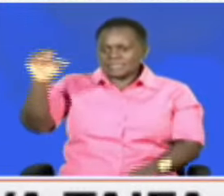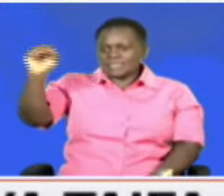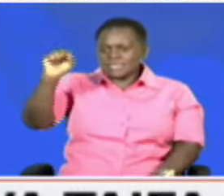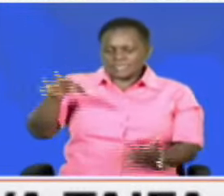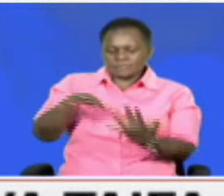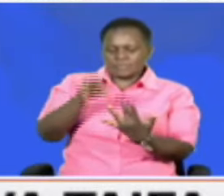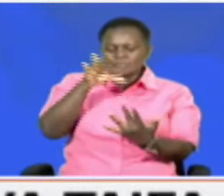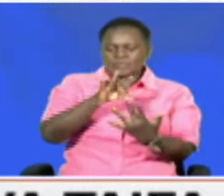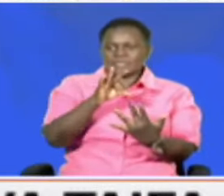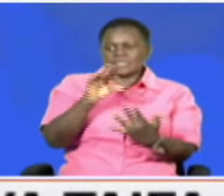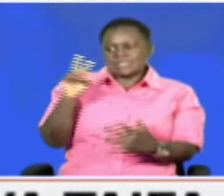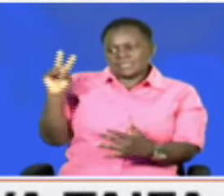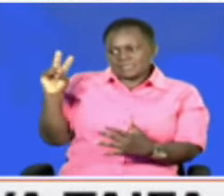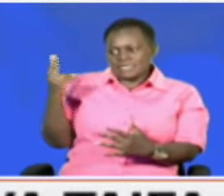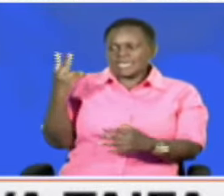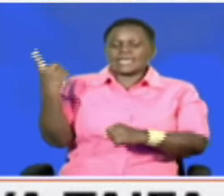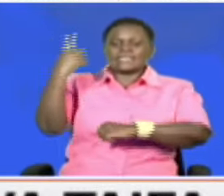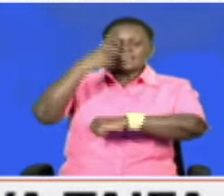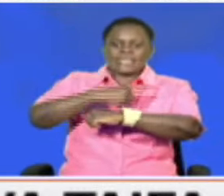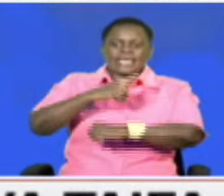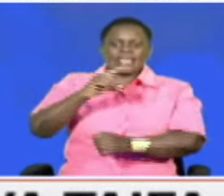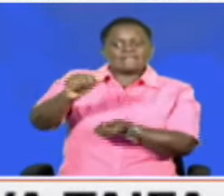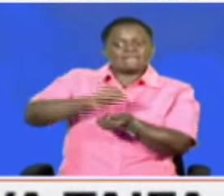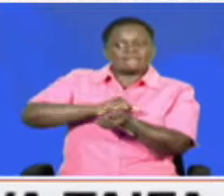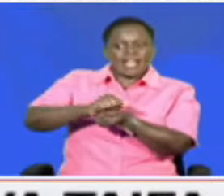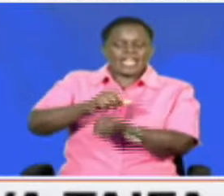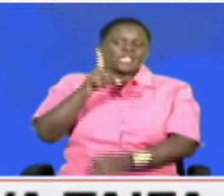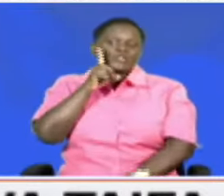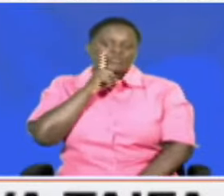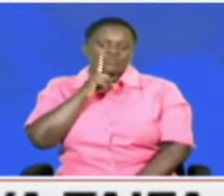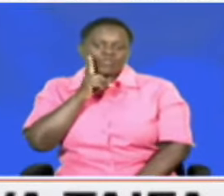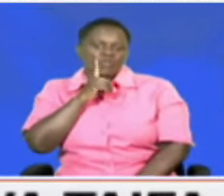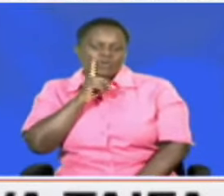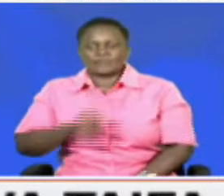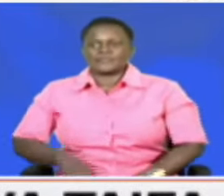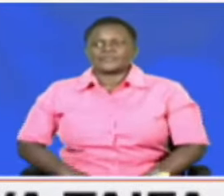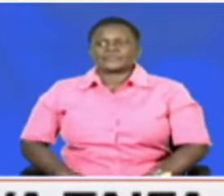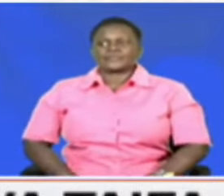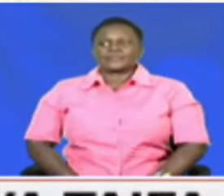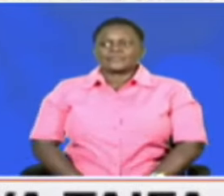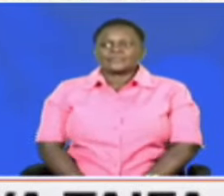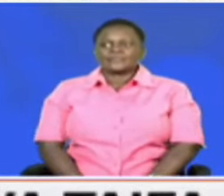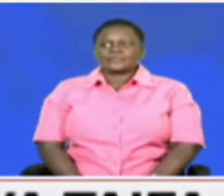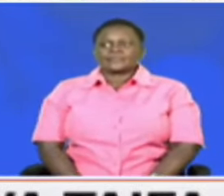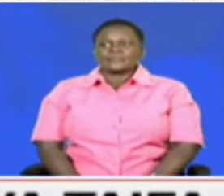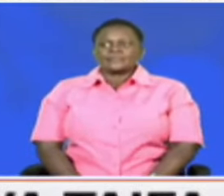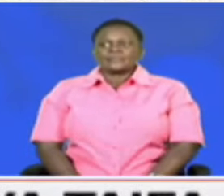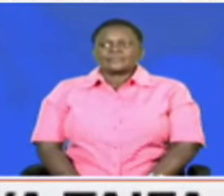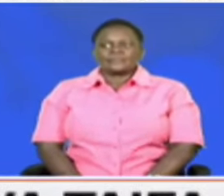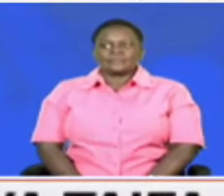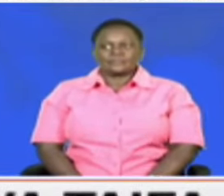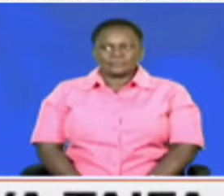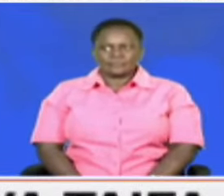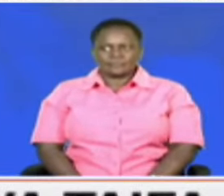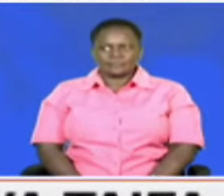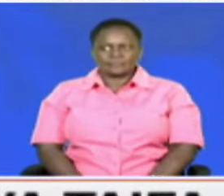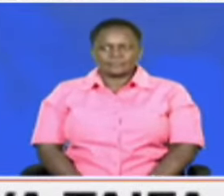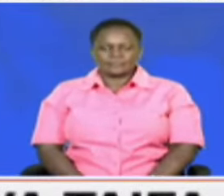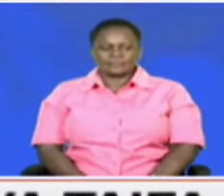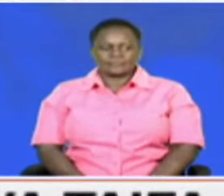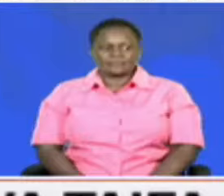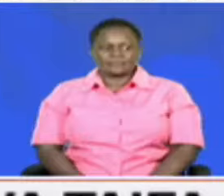wateule ikiingia siku ya pili Ijumaa. Daniel Kariuki, KTN News, katika majengo ya bunge